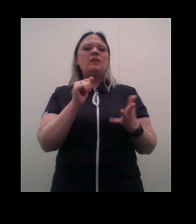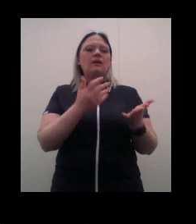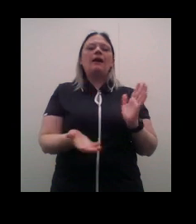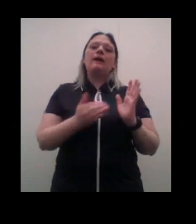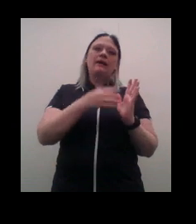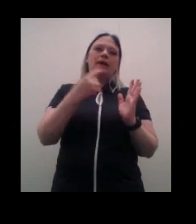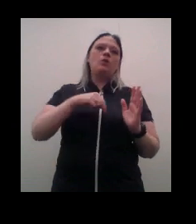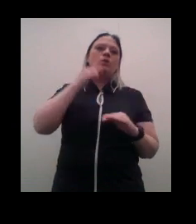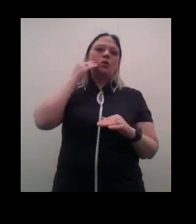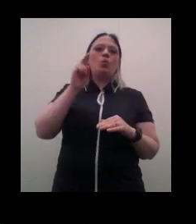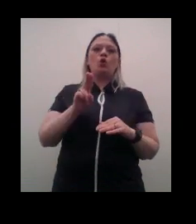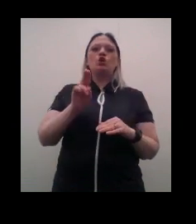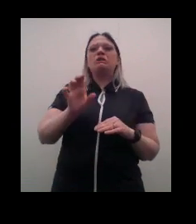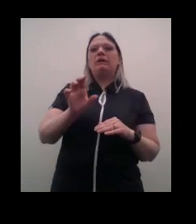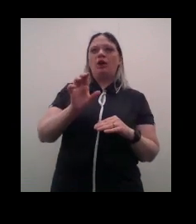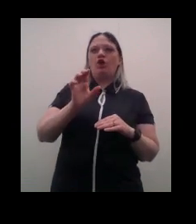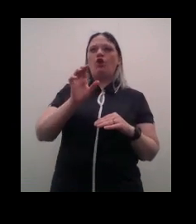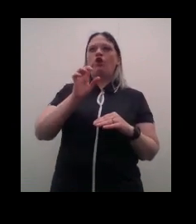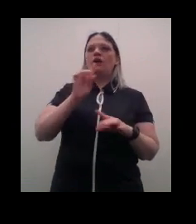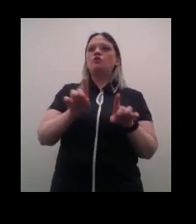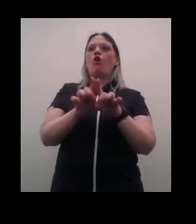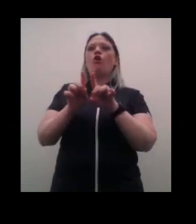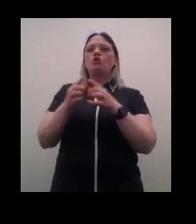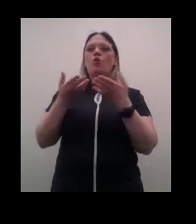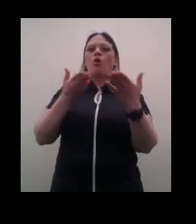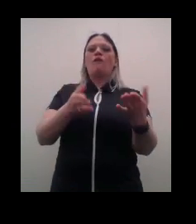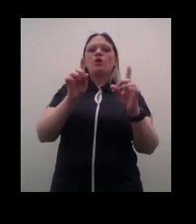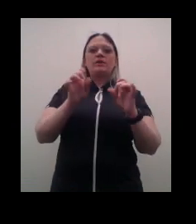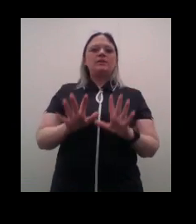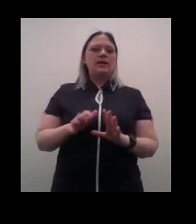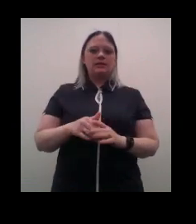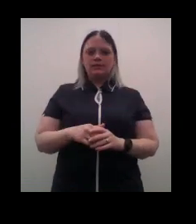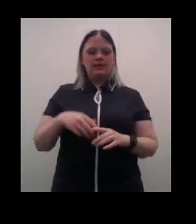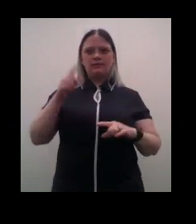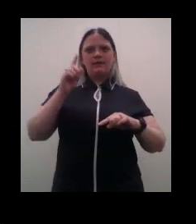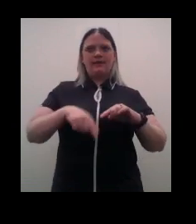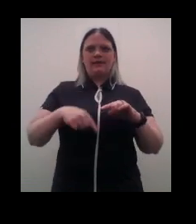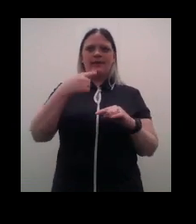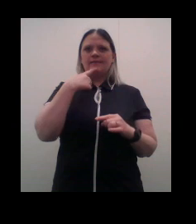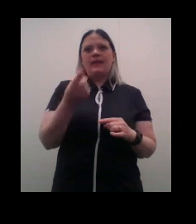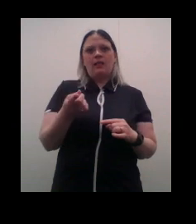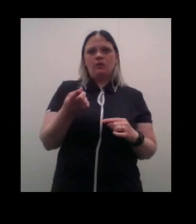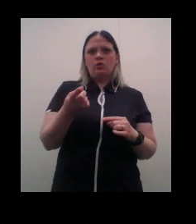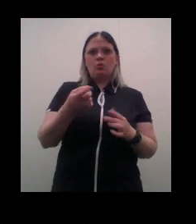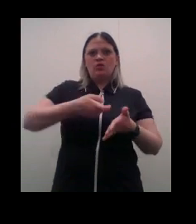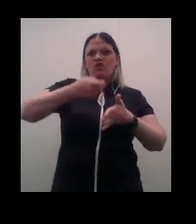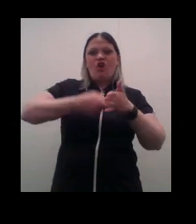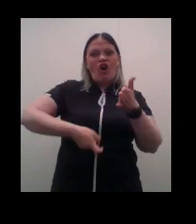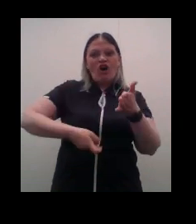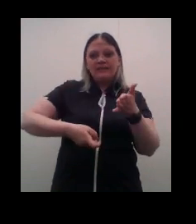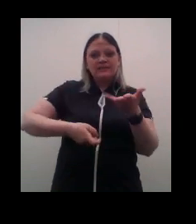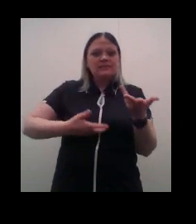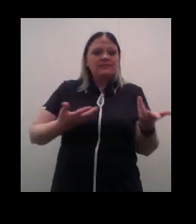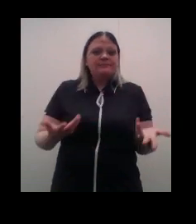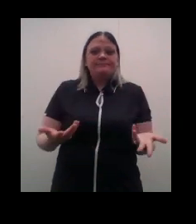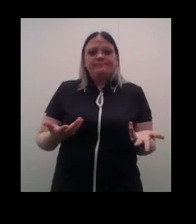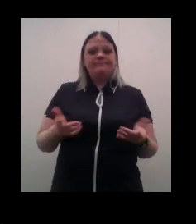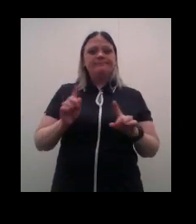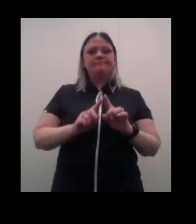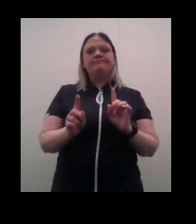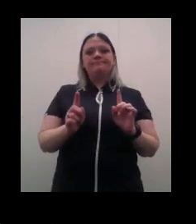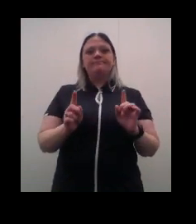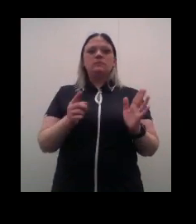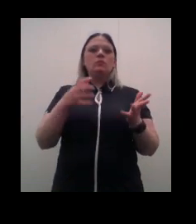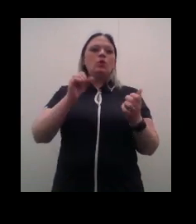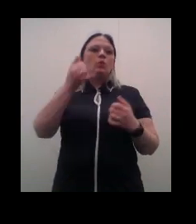the urgent care centers are also offering testing. I can't tell you what the cost is for that, but